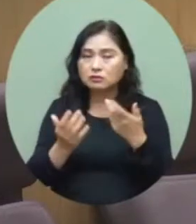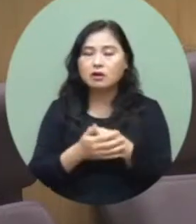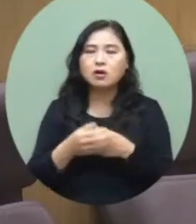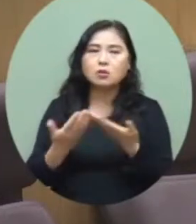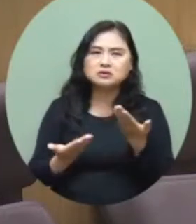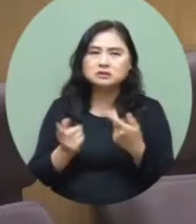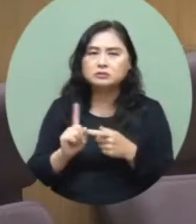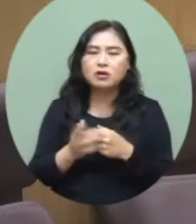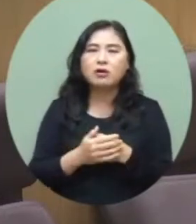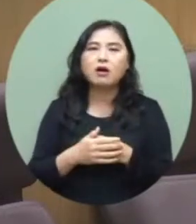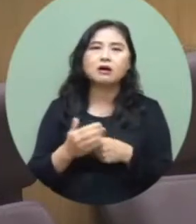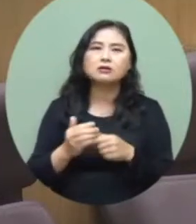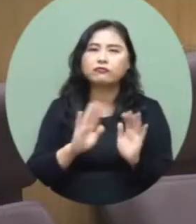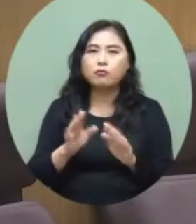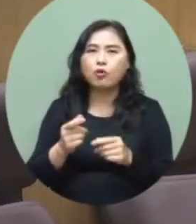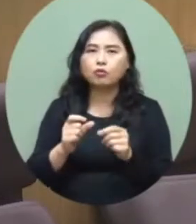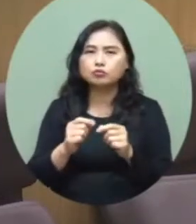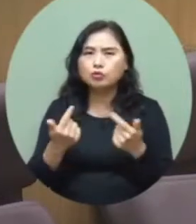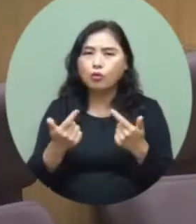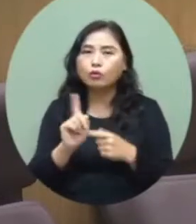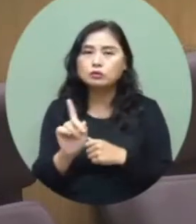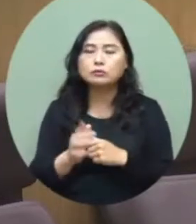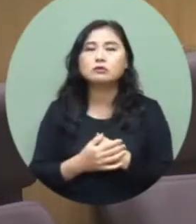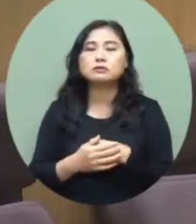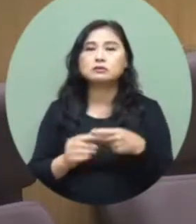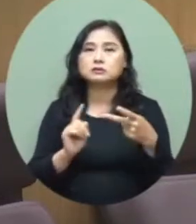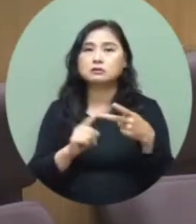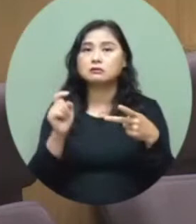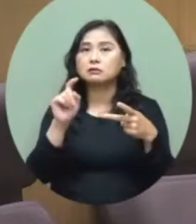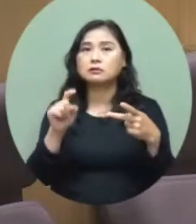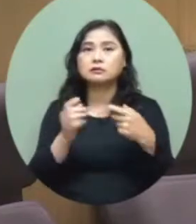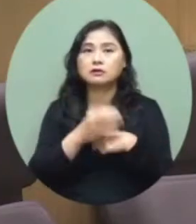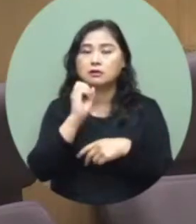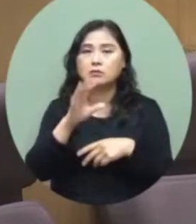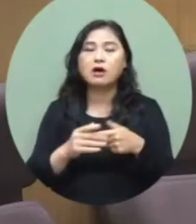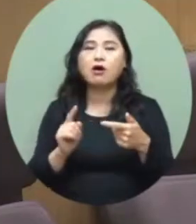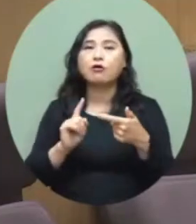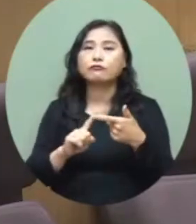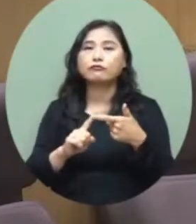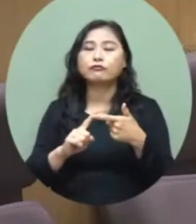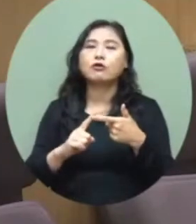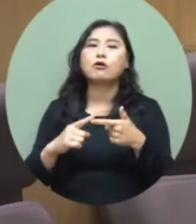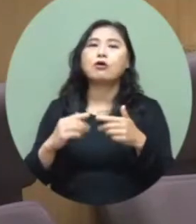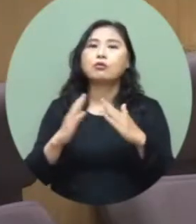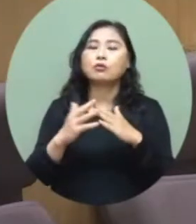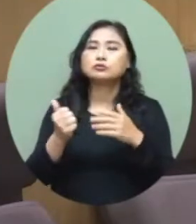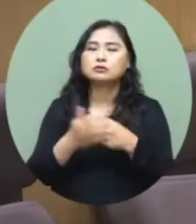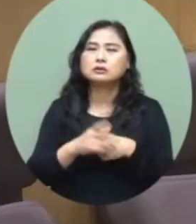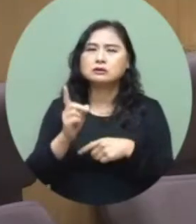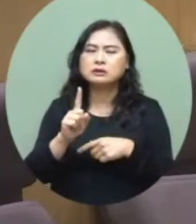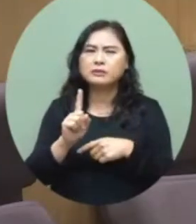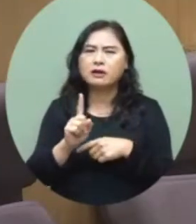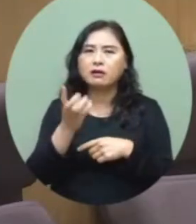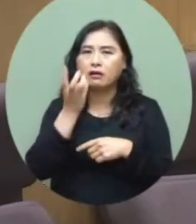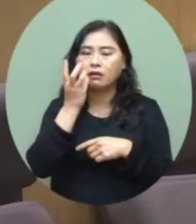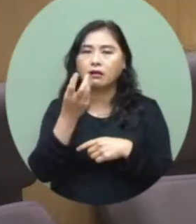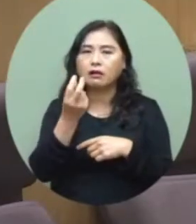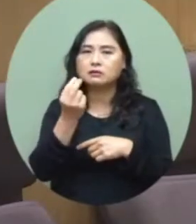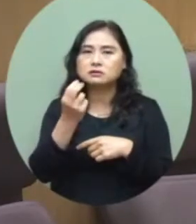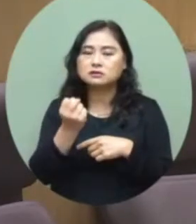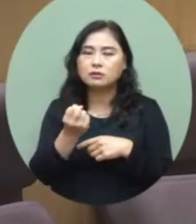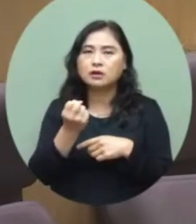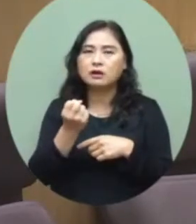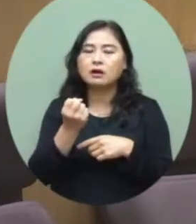medicine clinics, or are you going to open more such services so that more people can be served? And also for those over the